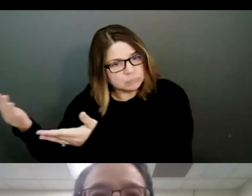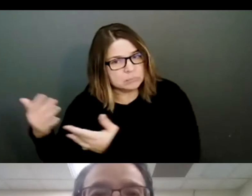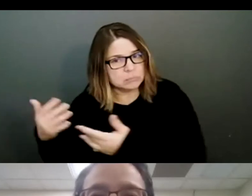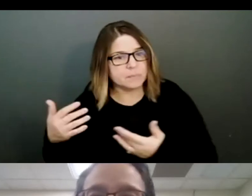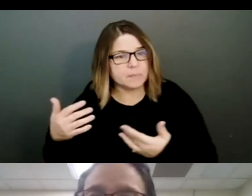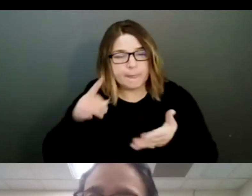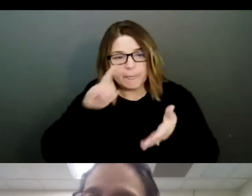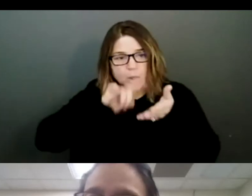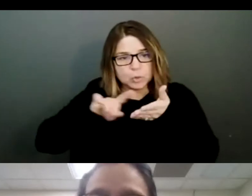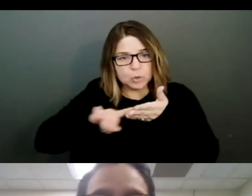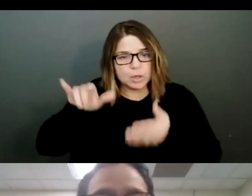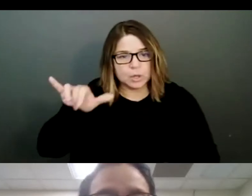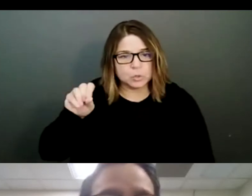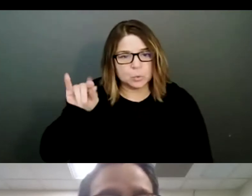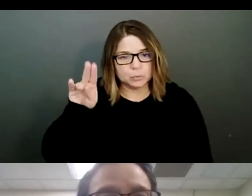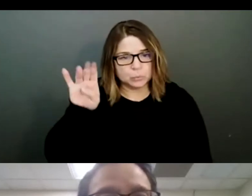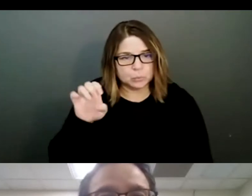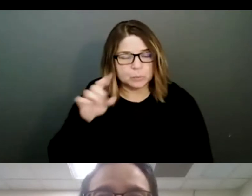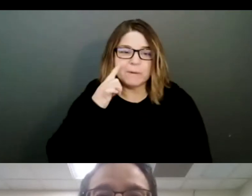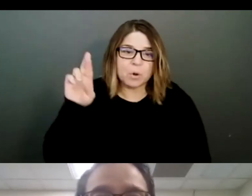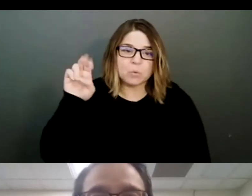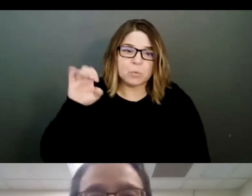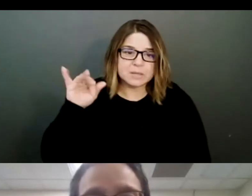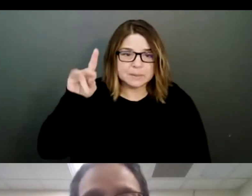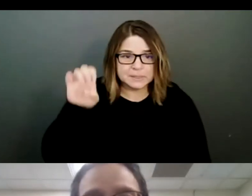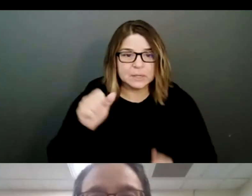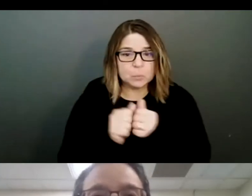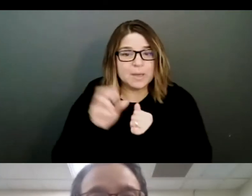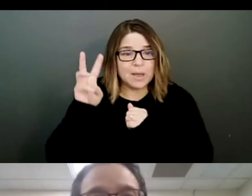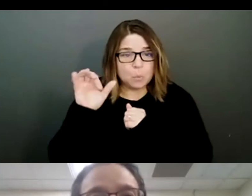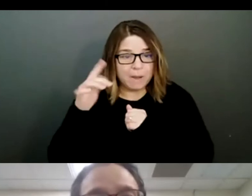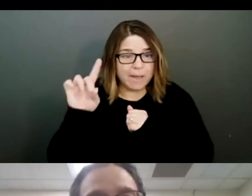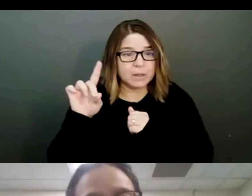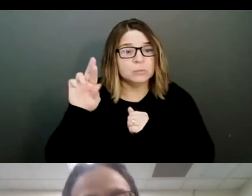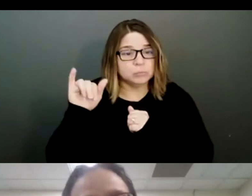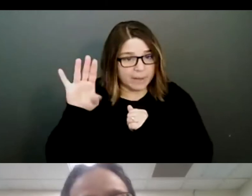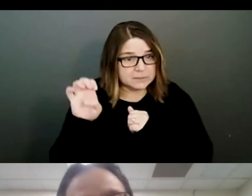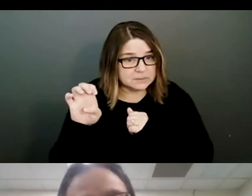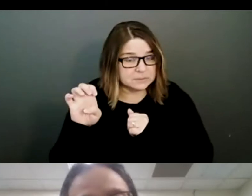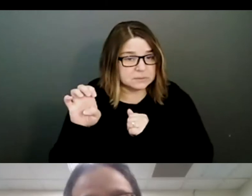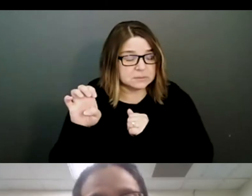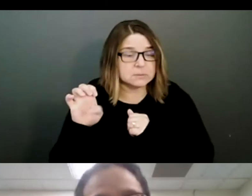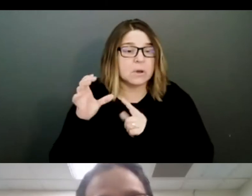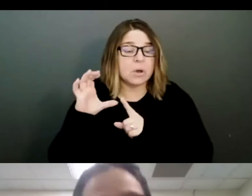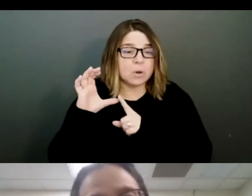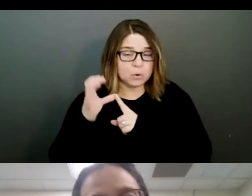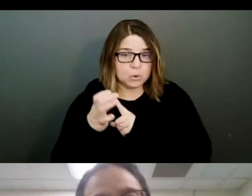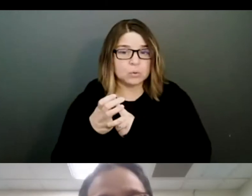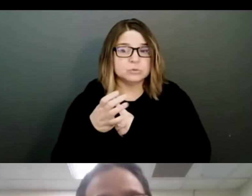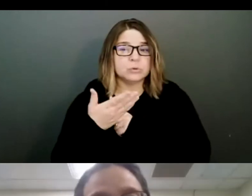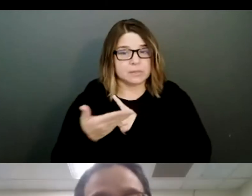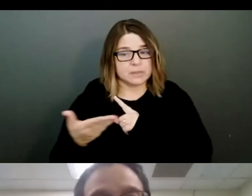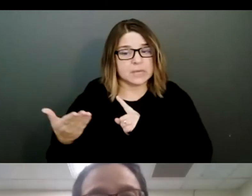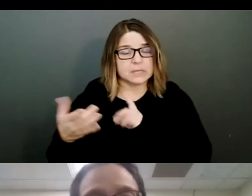on there for recipes with wild rice, okay? Because there's cultural things that